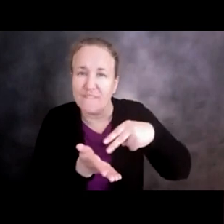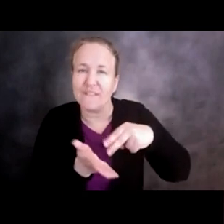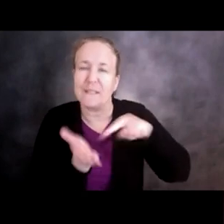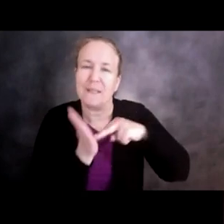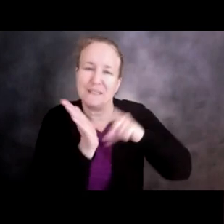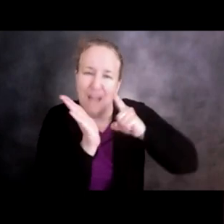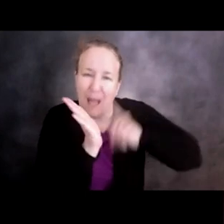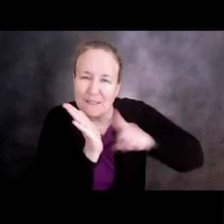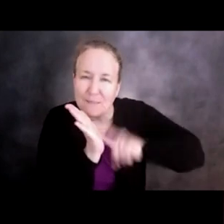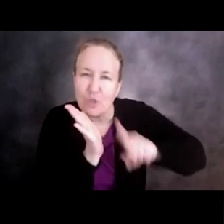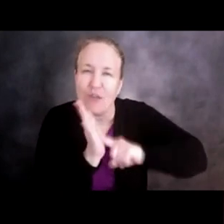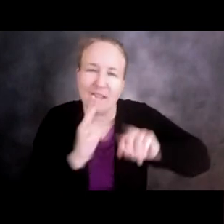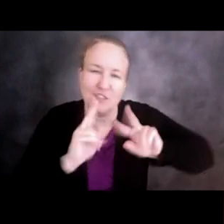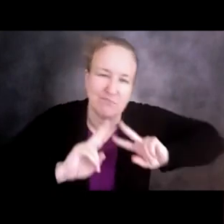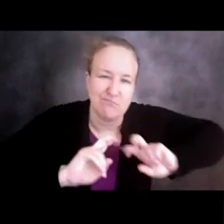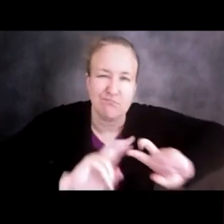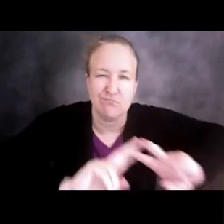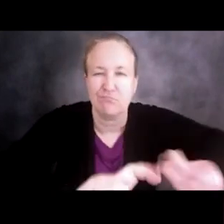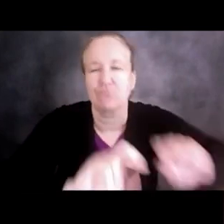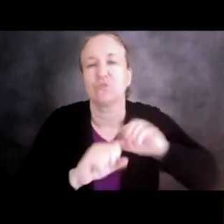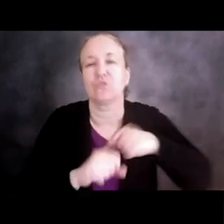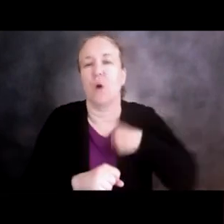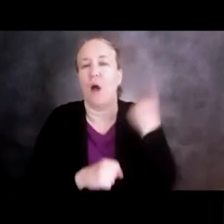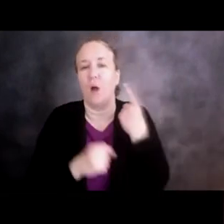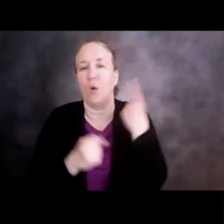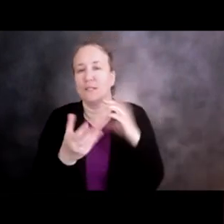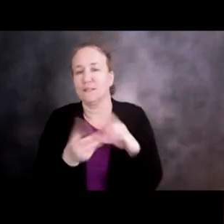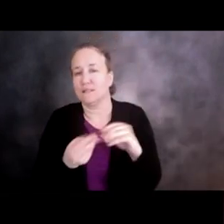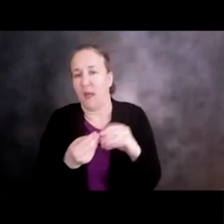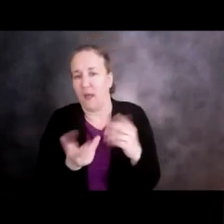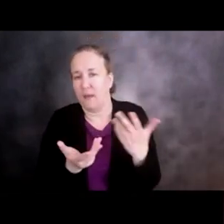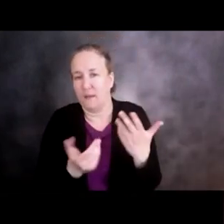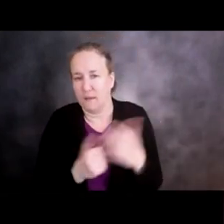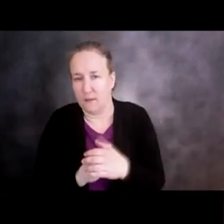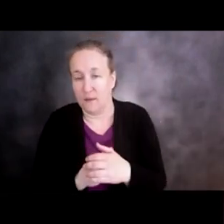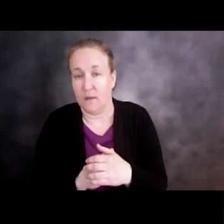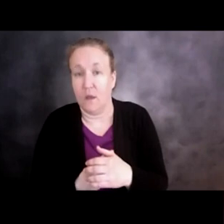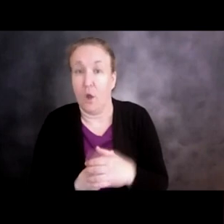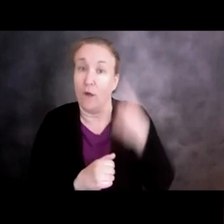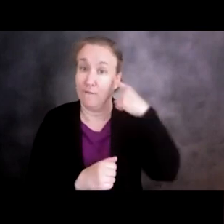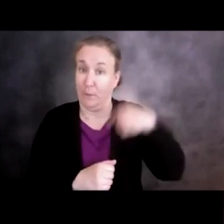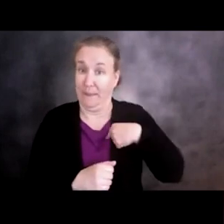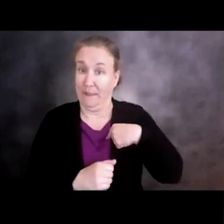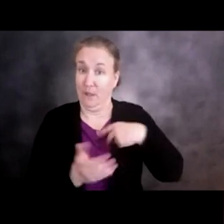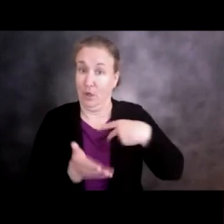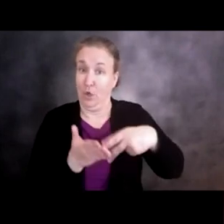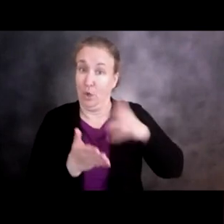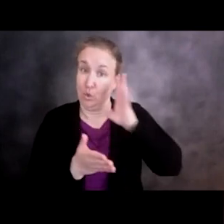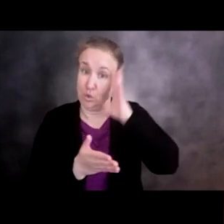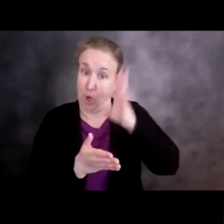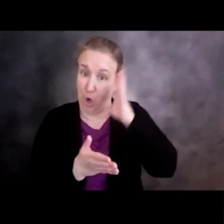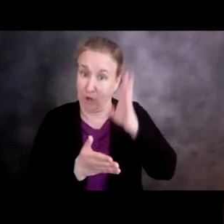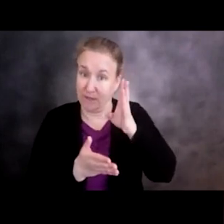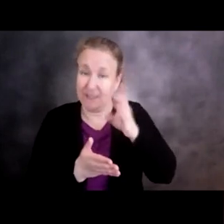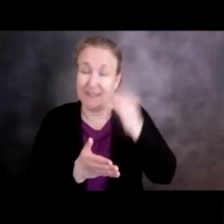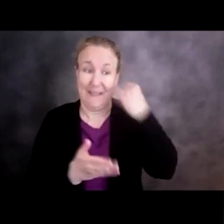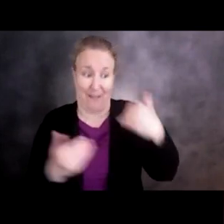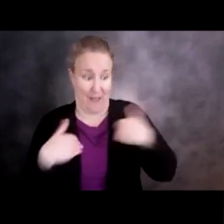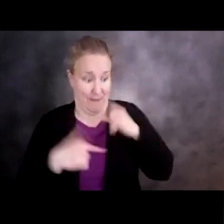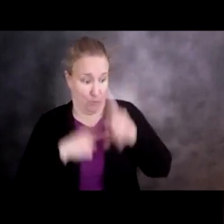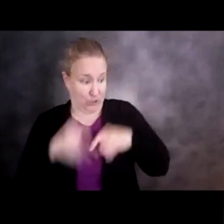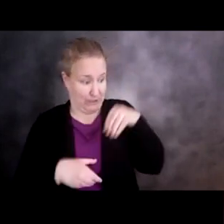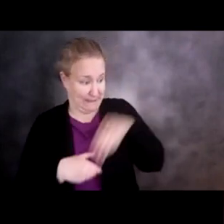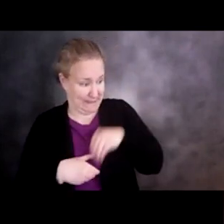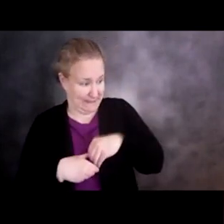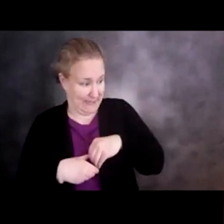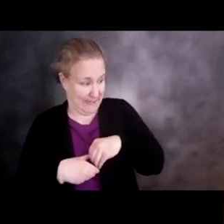exploration. And so what I always say is choreography for me is the answer to any questions that I have.